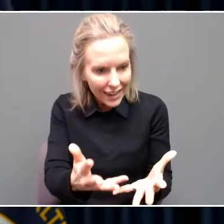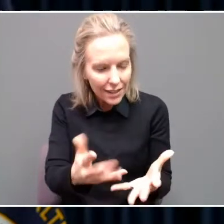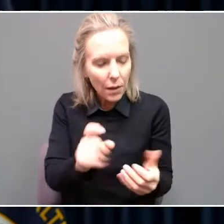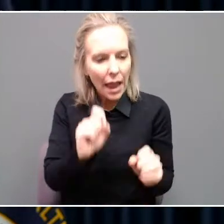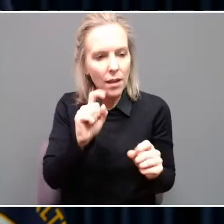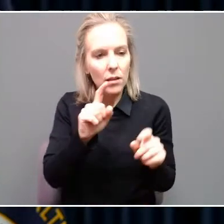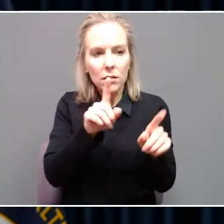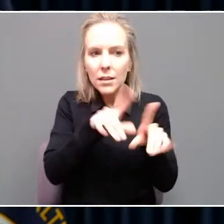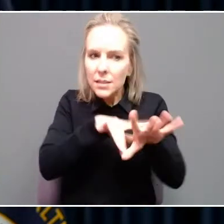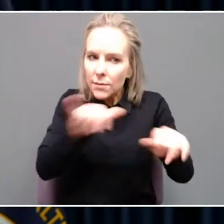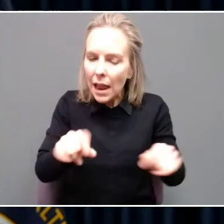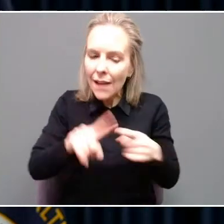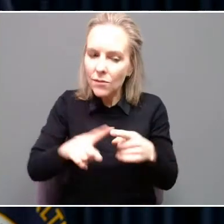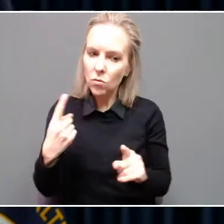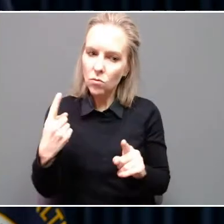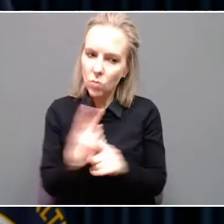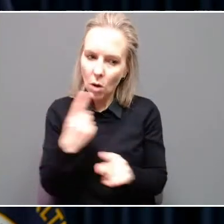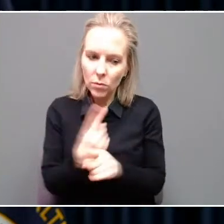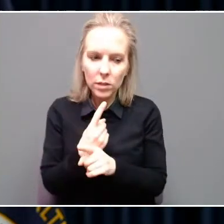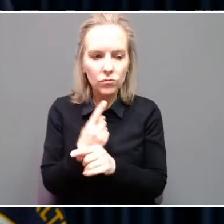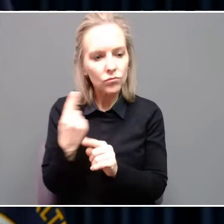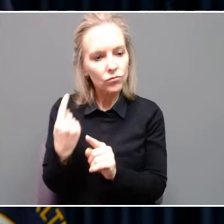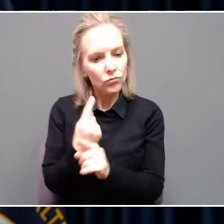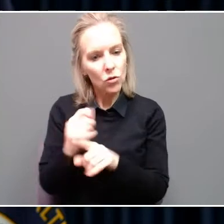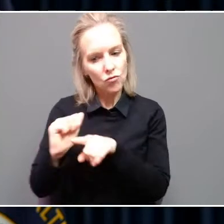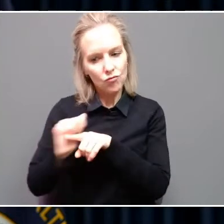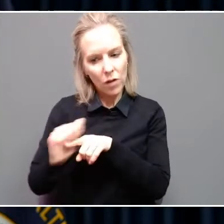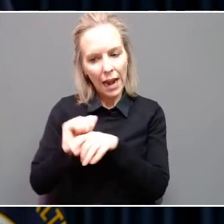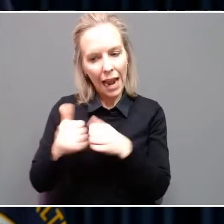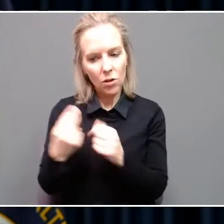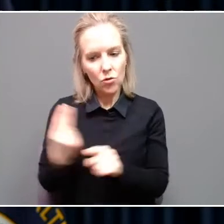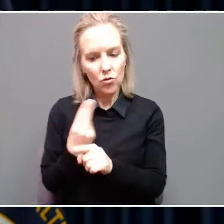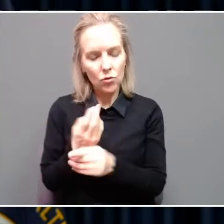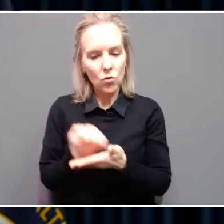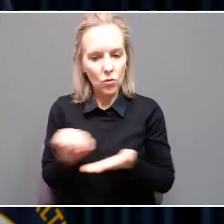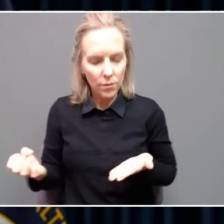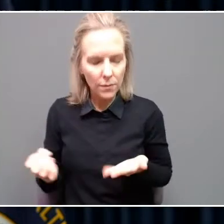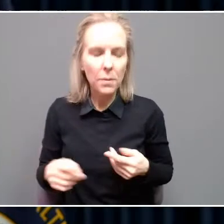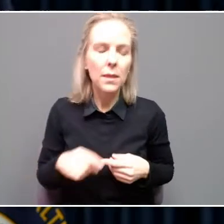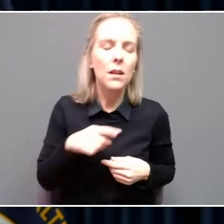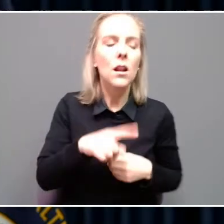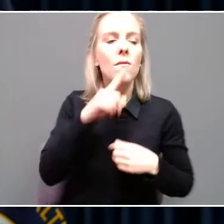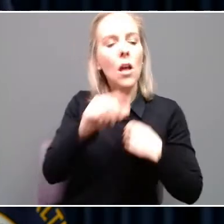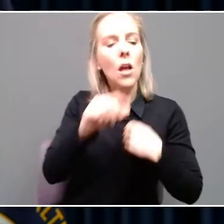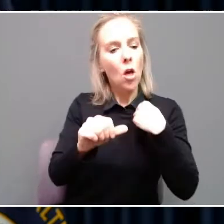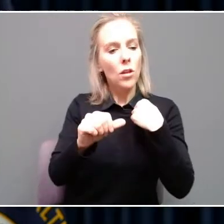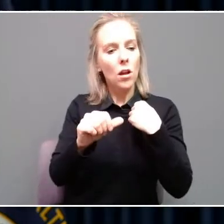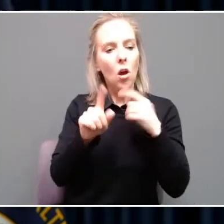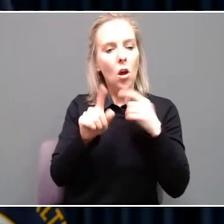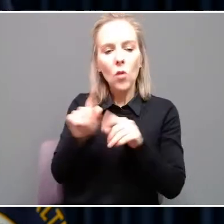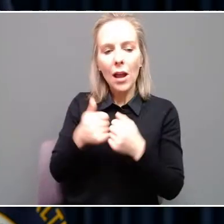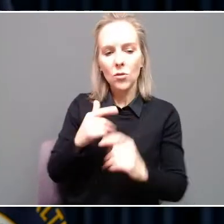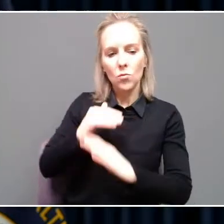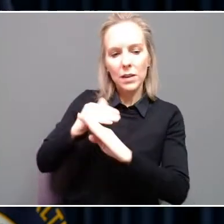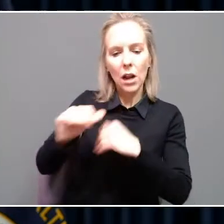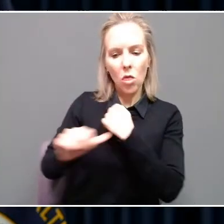and adequately trained, and also training on the identification of threat groups within the